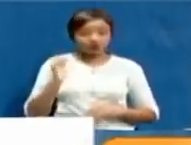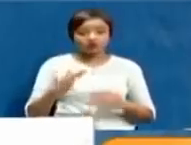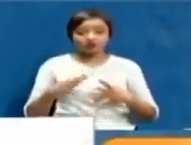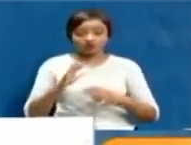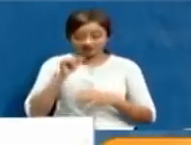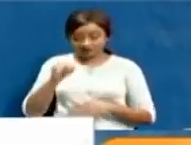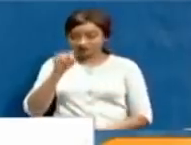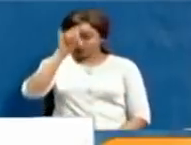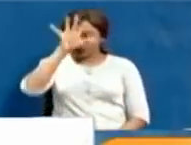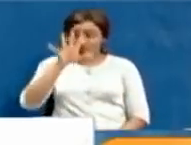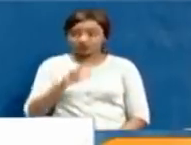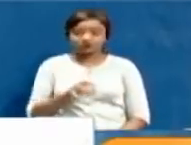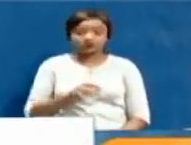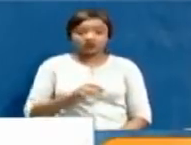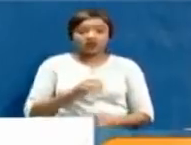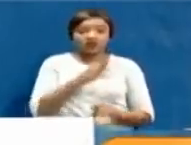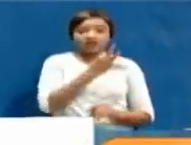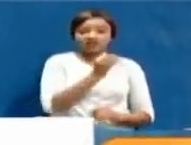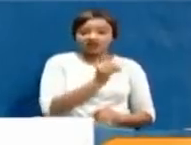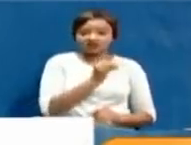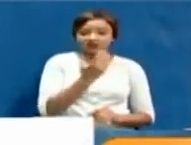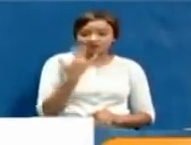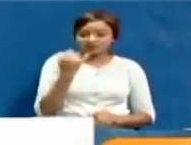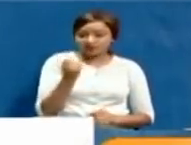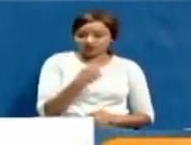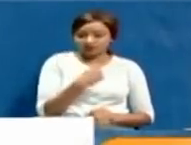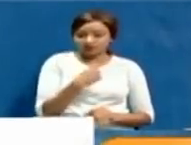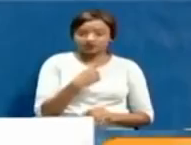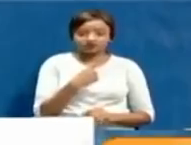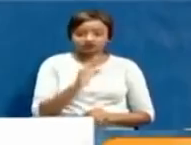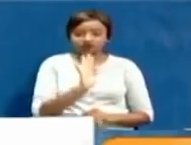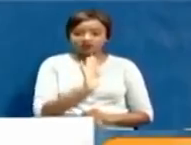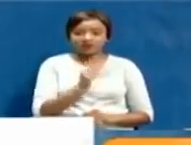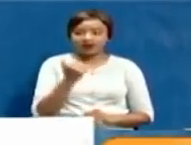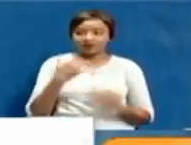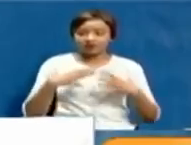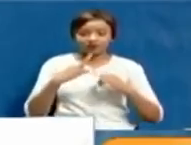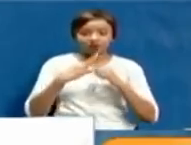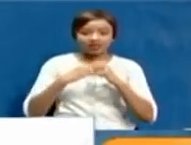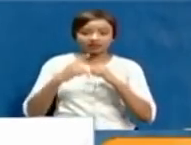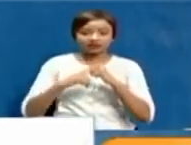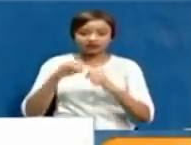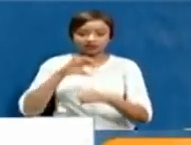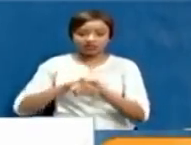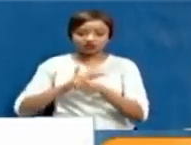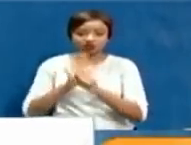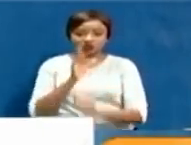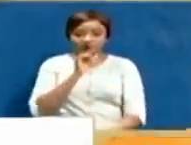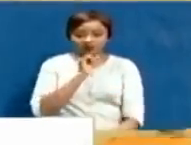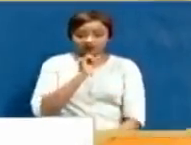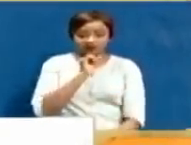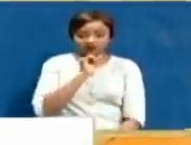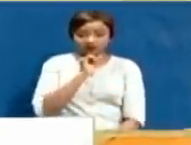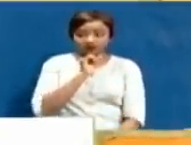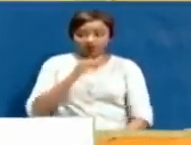infections in Kiambu was reported on the 30th of last month, where 86 people tested positive to the zoonotic